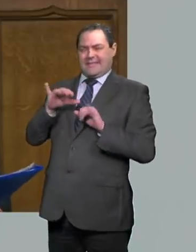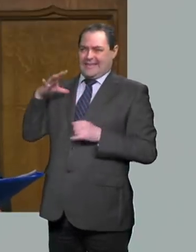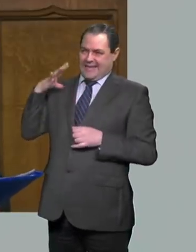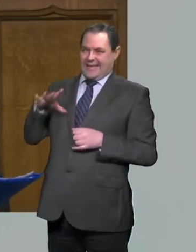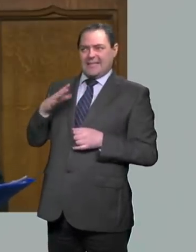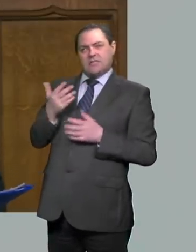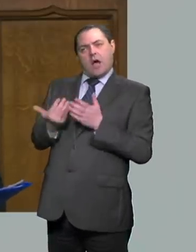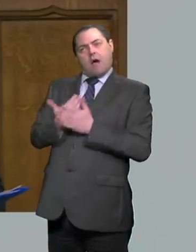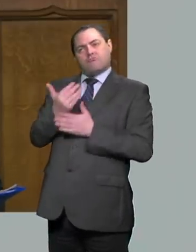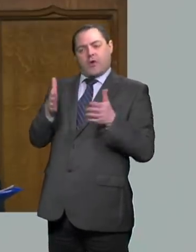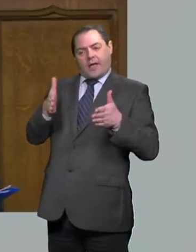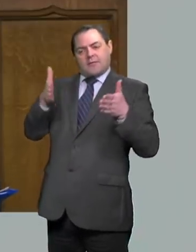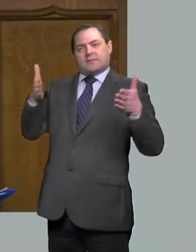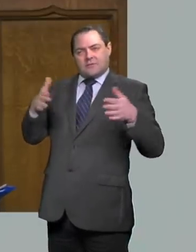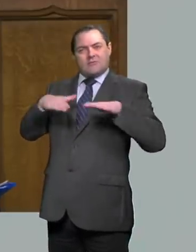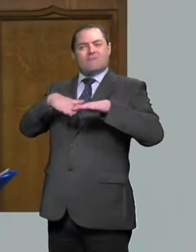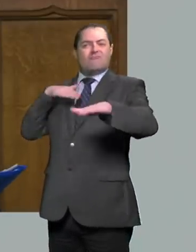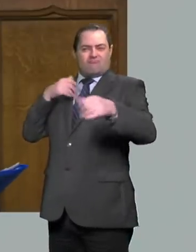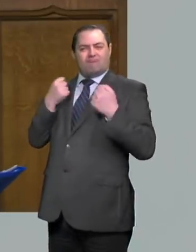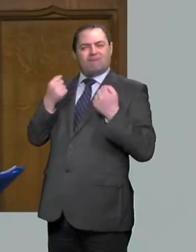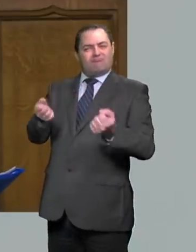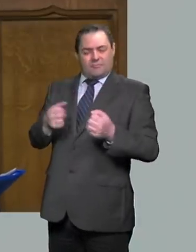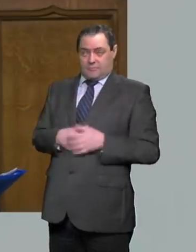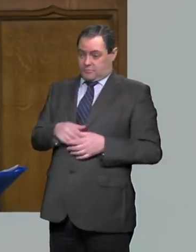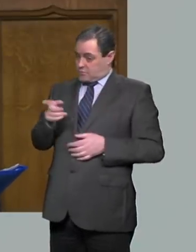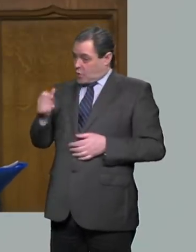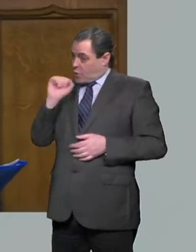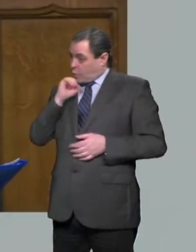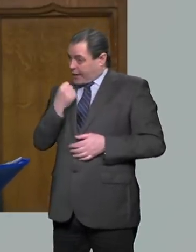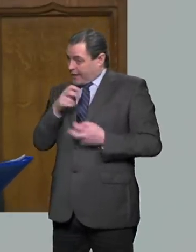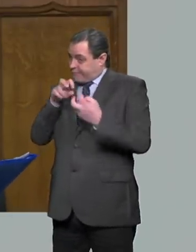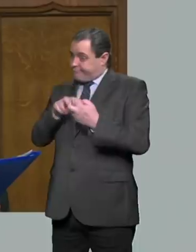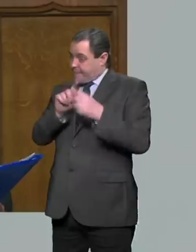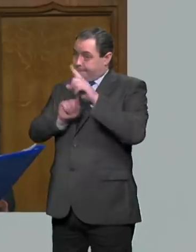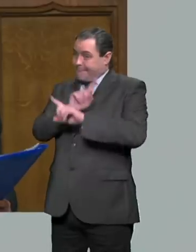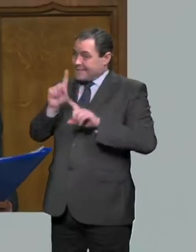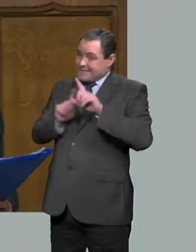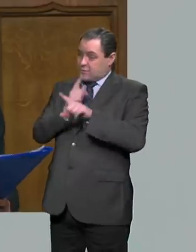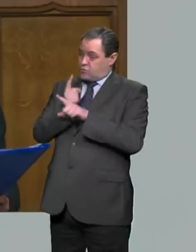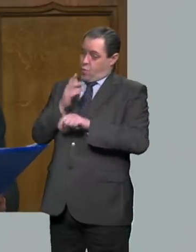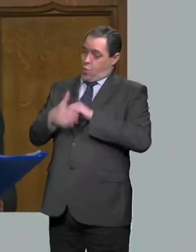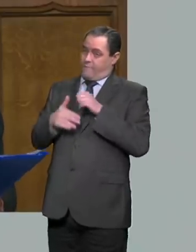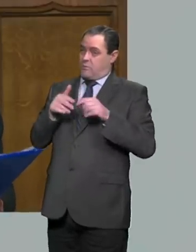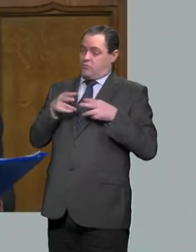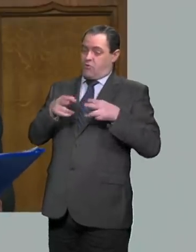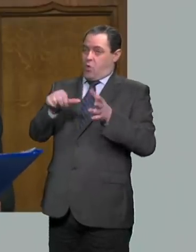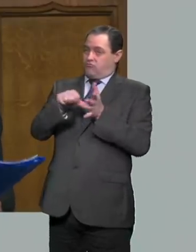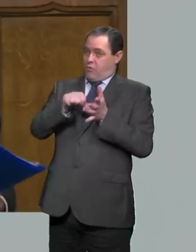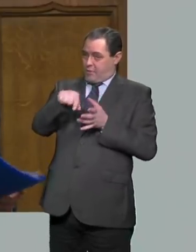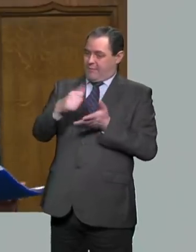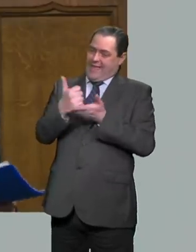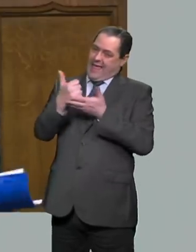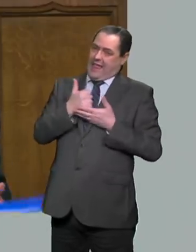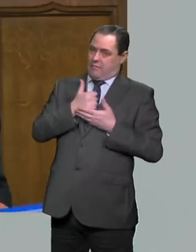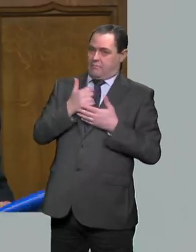of upgrades to the road infrastructure. Would my right honourable friend please meet with me to discuss the urgent problem and help Blythe Valley out